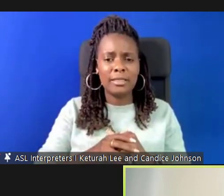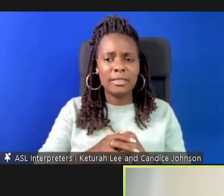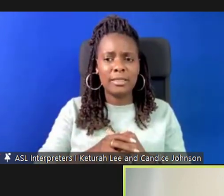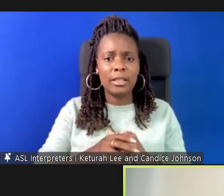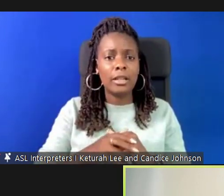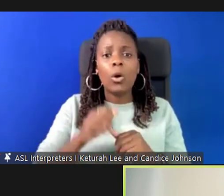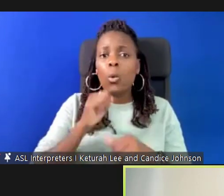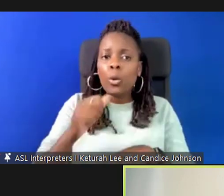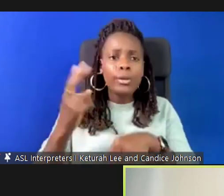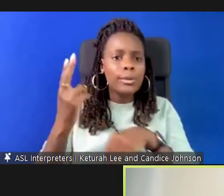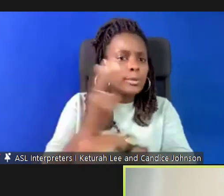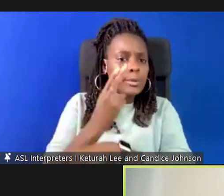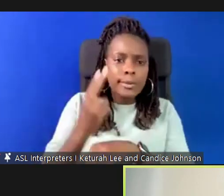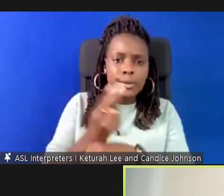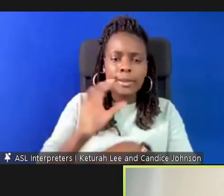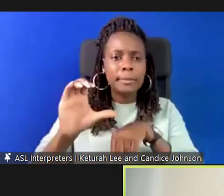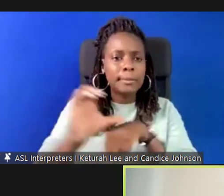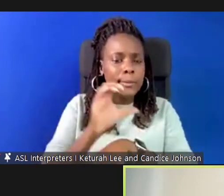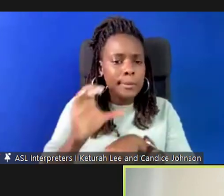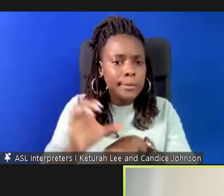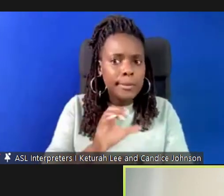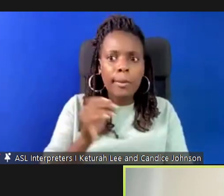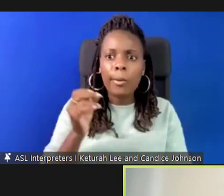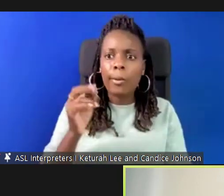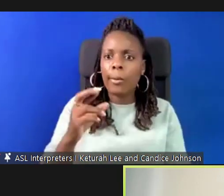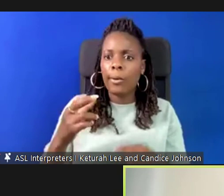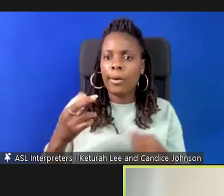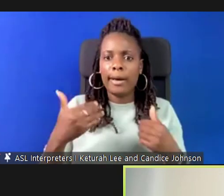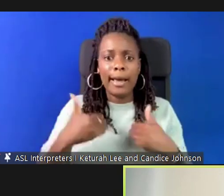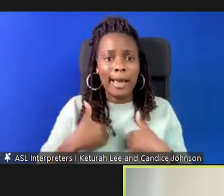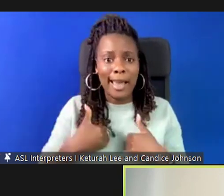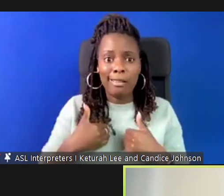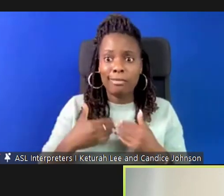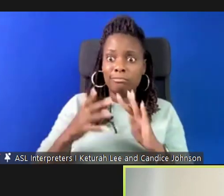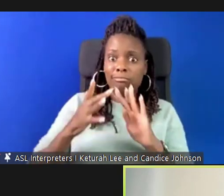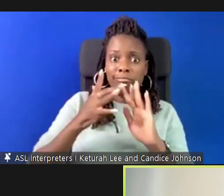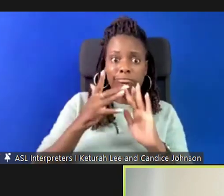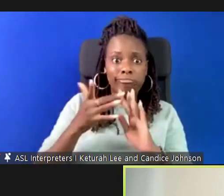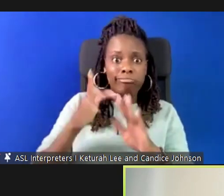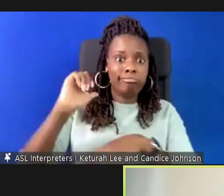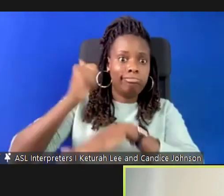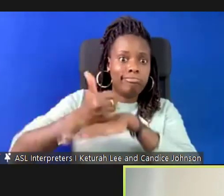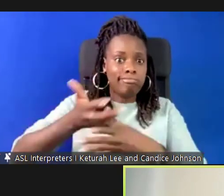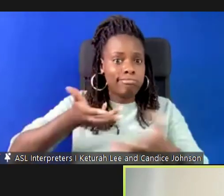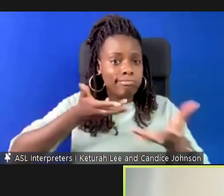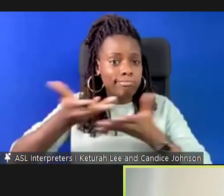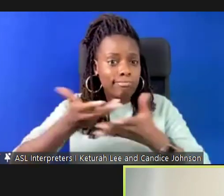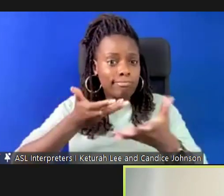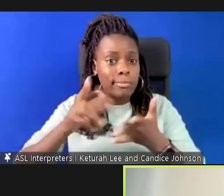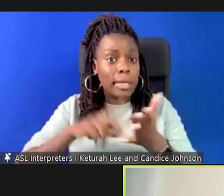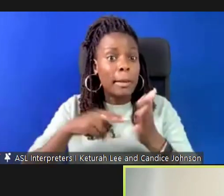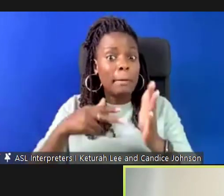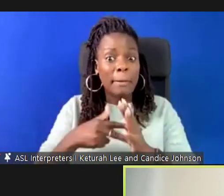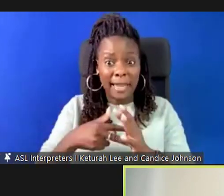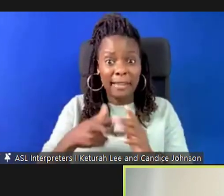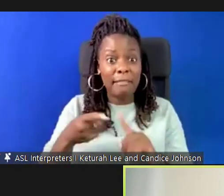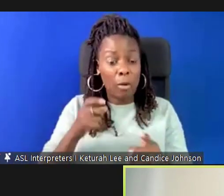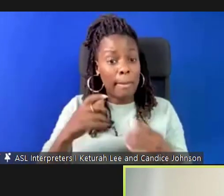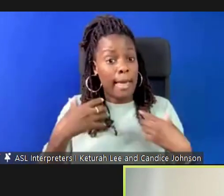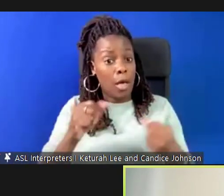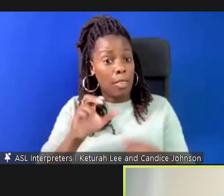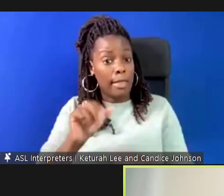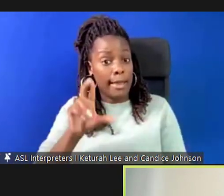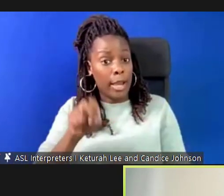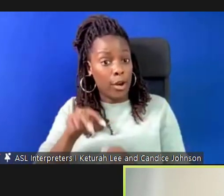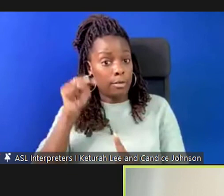a computer or to have a regular web-based interaction. So what that meant is that both from a healthcare perspective, they